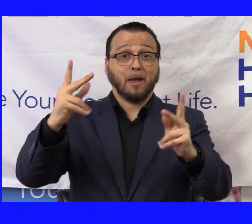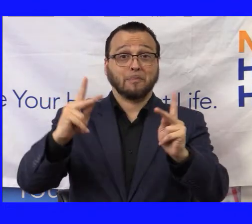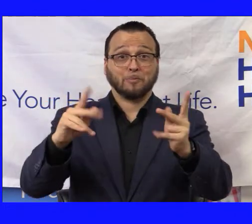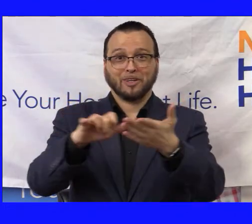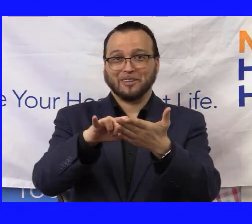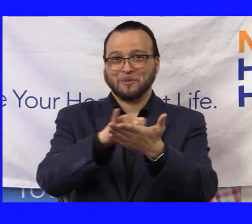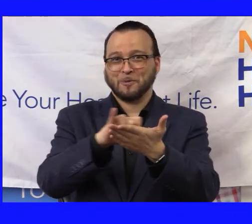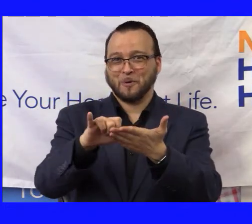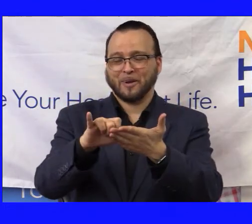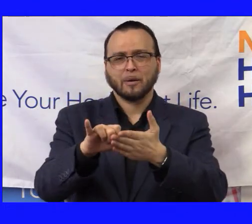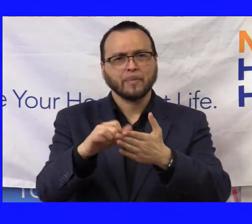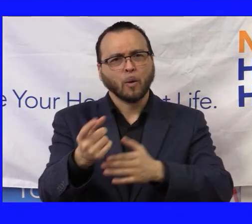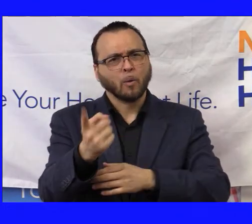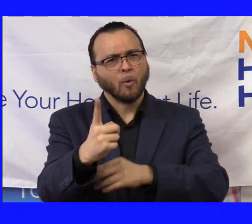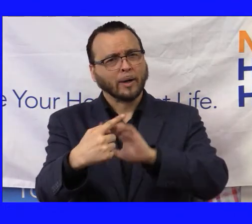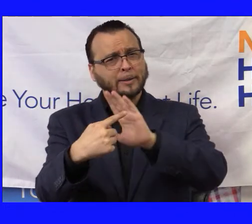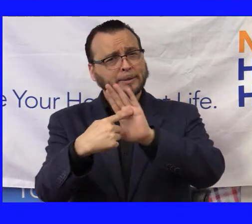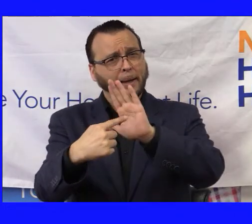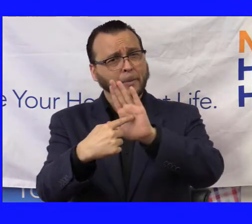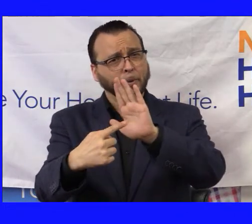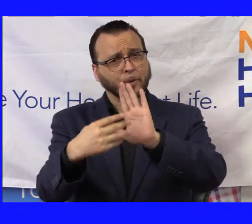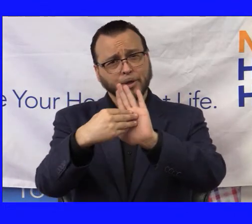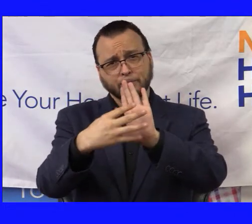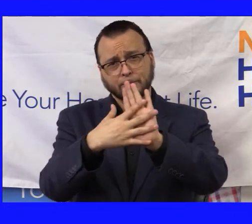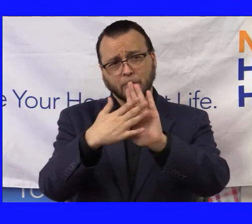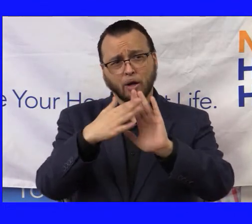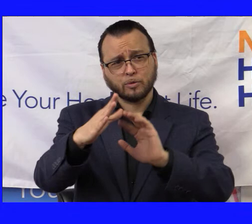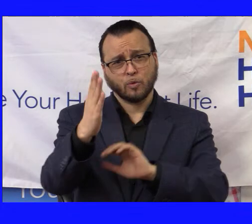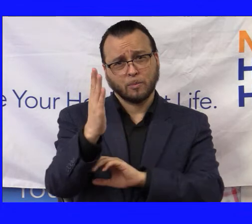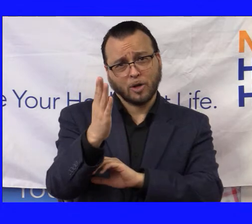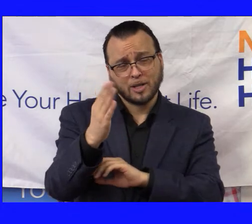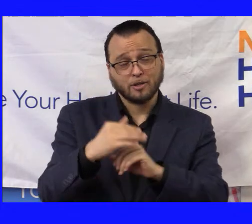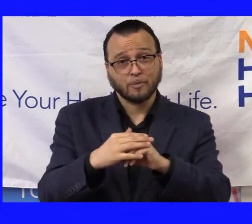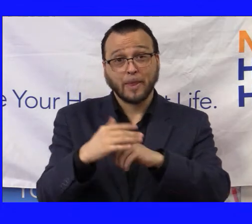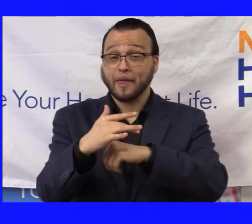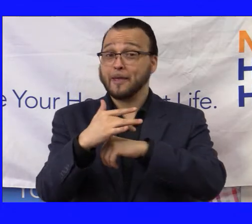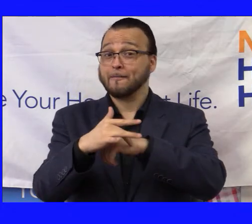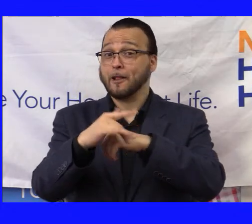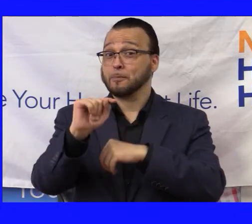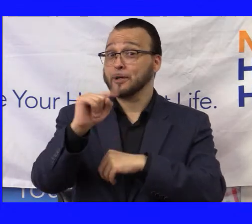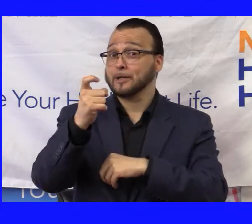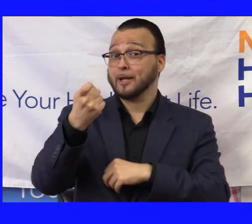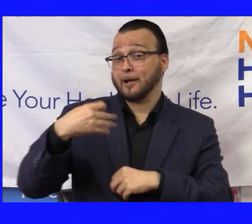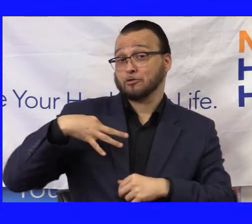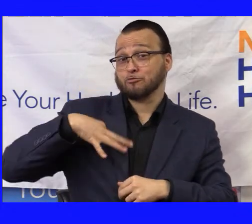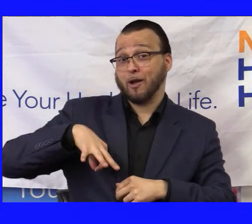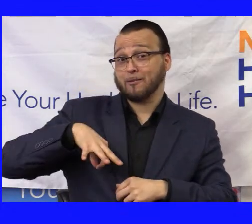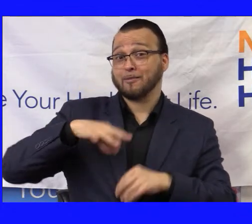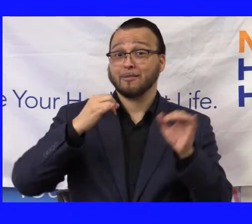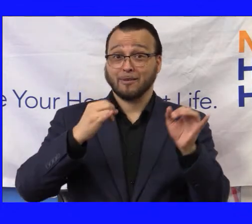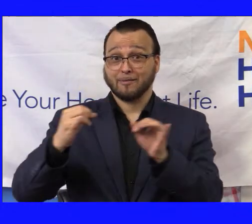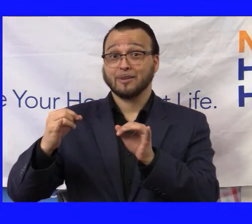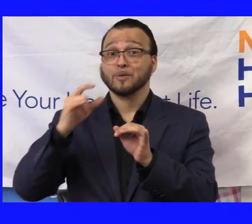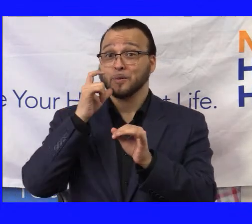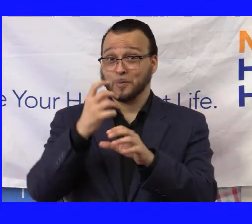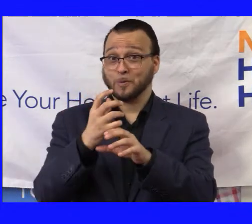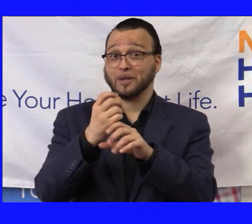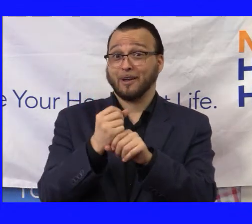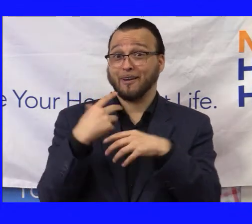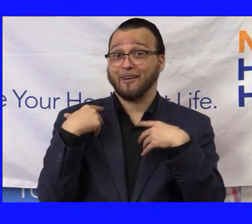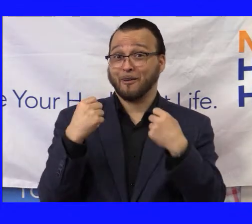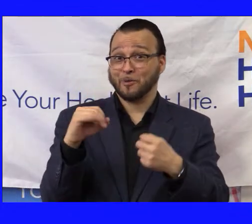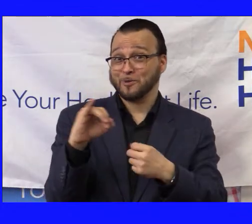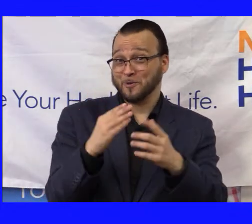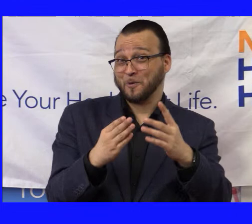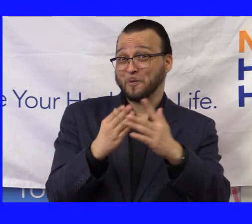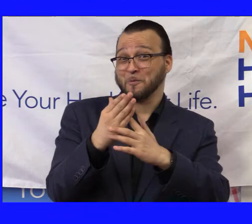Yorkers. One example that's cited in your presentation is that the available tax credits for individuals getting their health insurance through